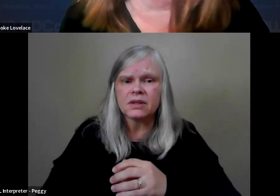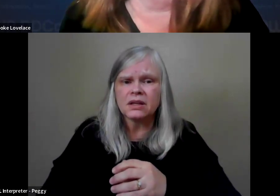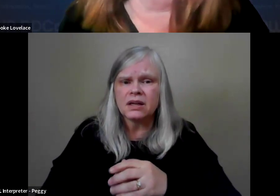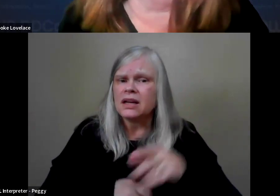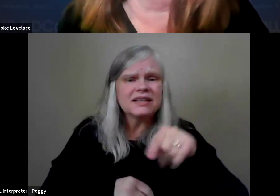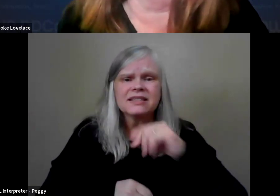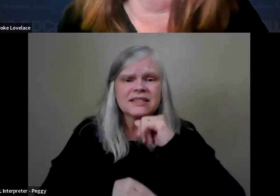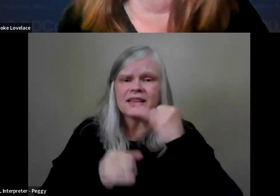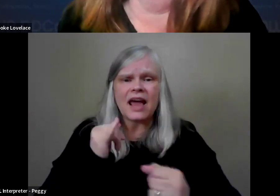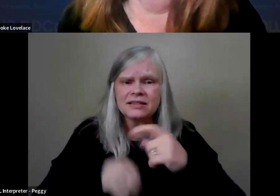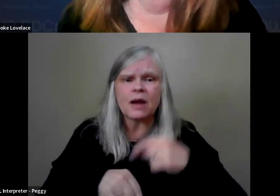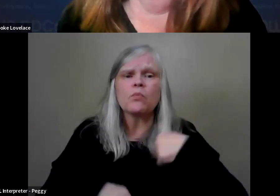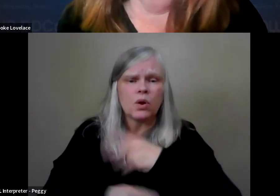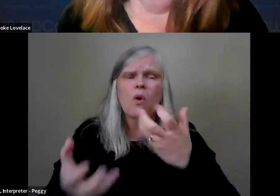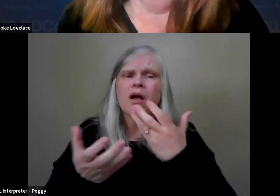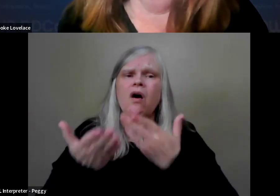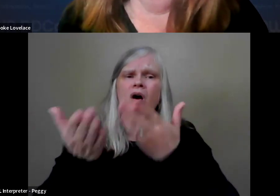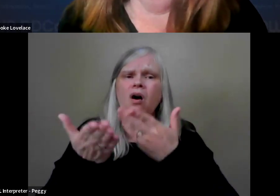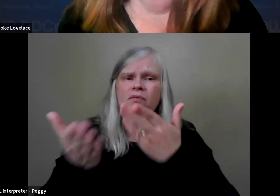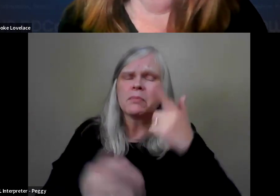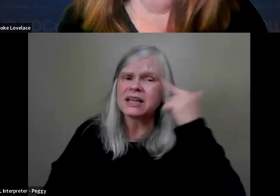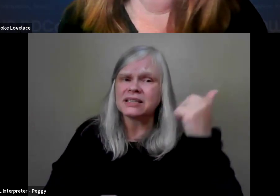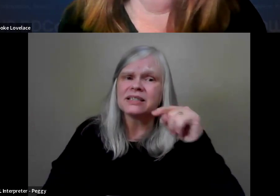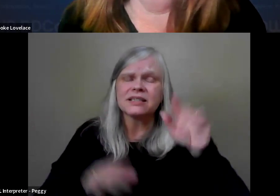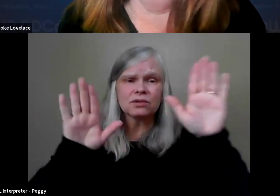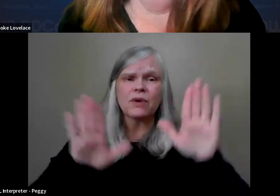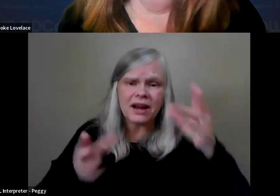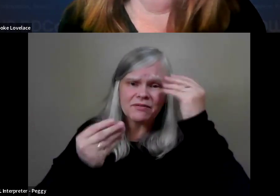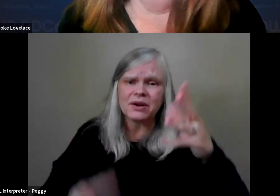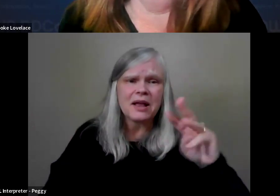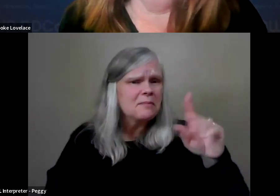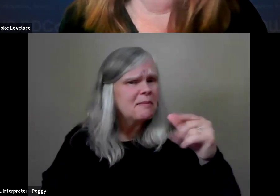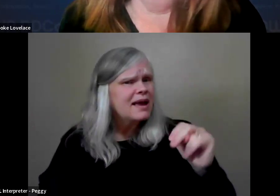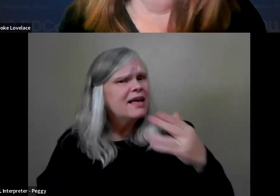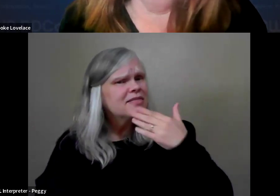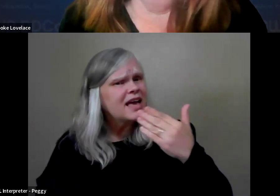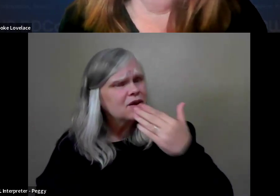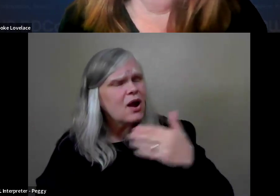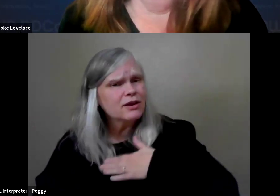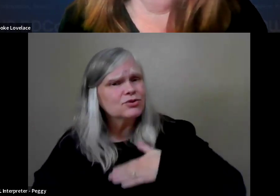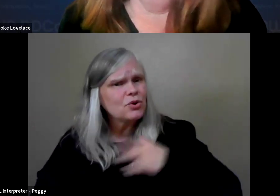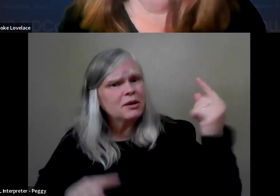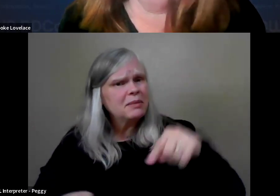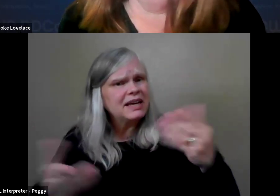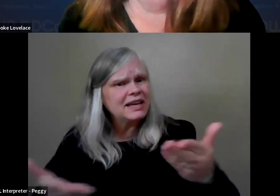because it is such great information. Well, good. Well, thank you so much for having me. I enjoyed being here today.